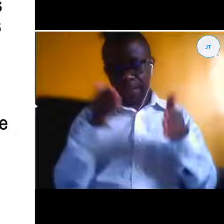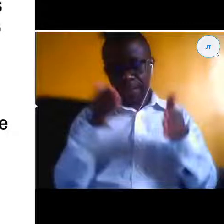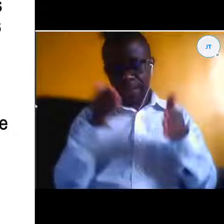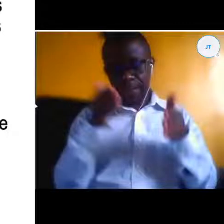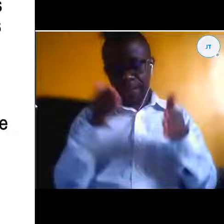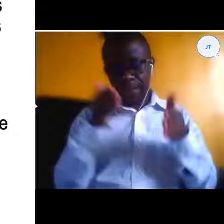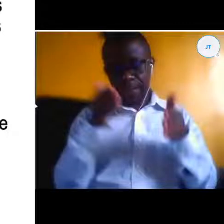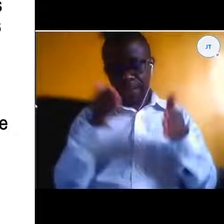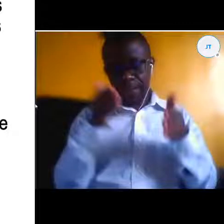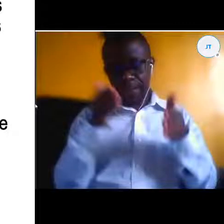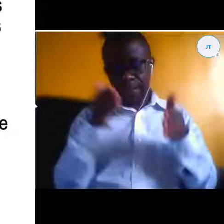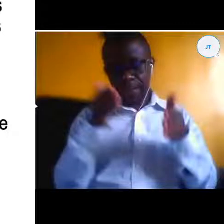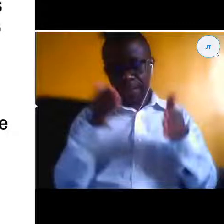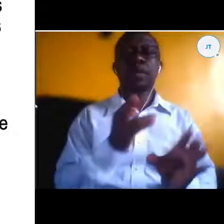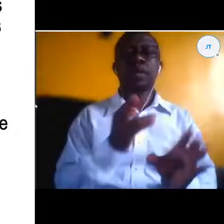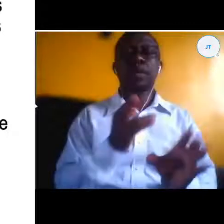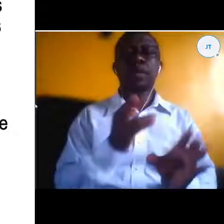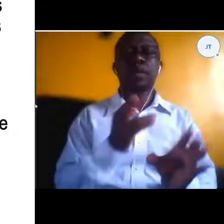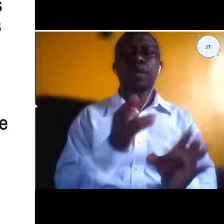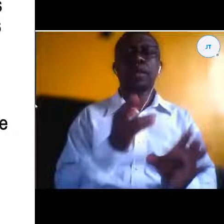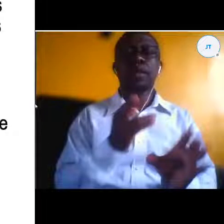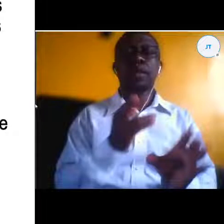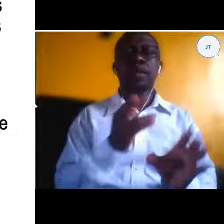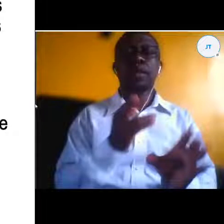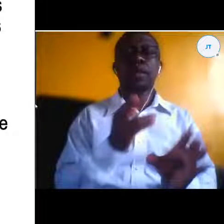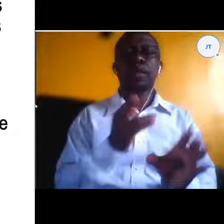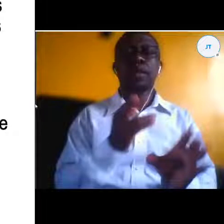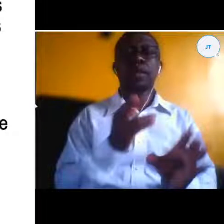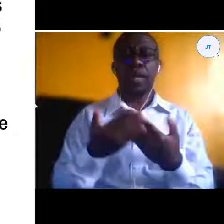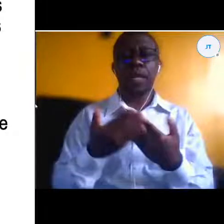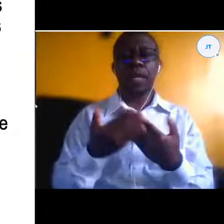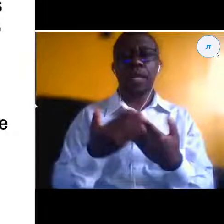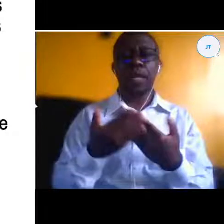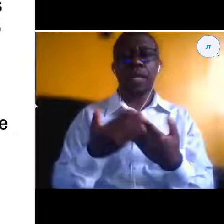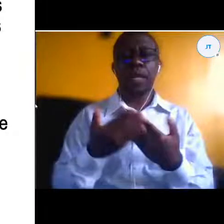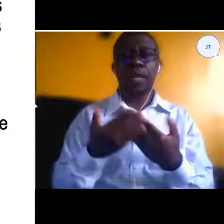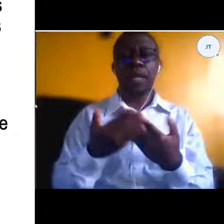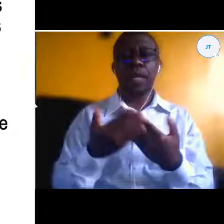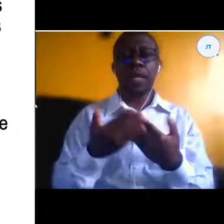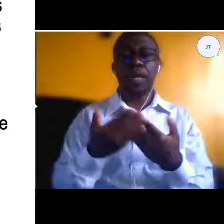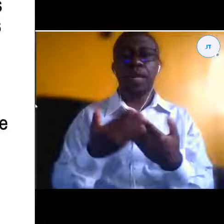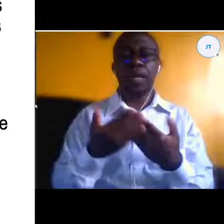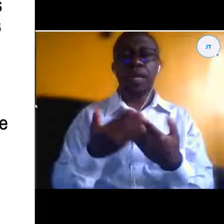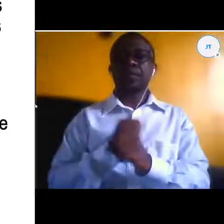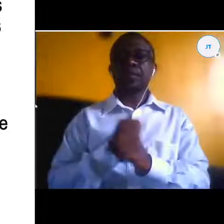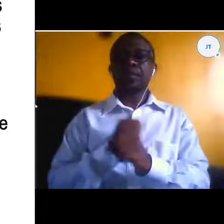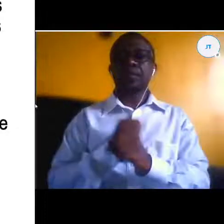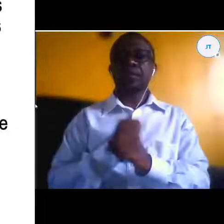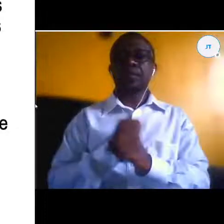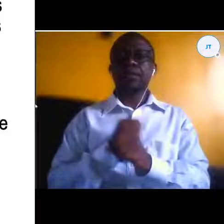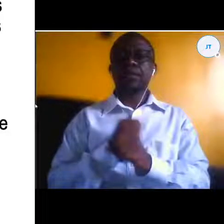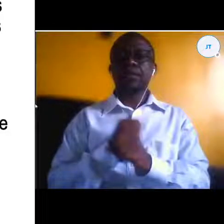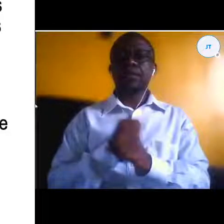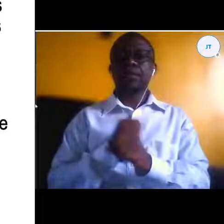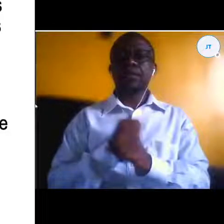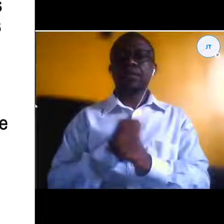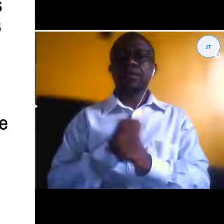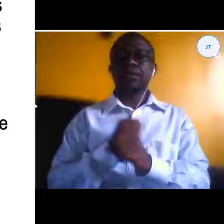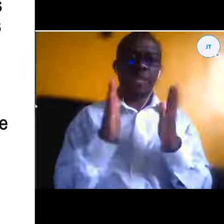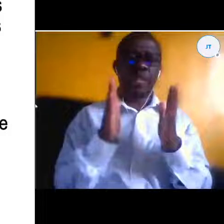such that we are still observing safeguarding and the protection of children. So basically, this